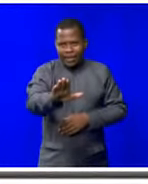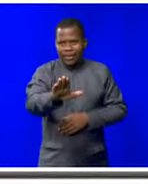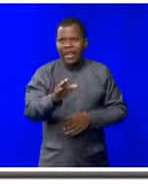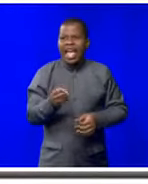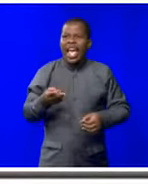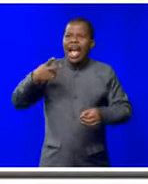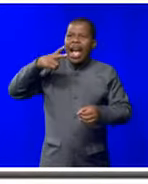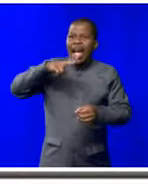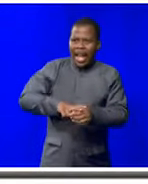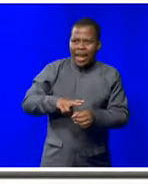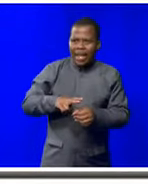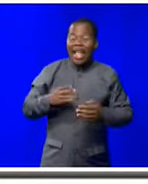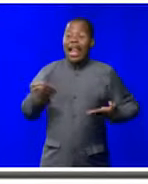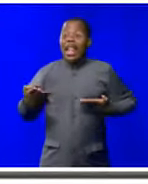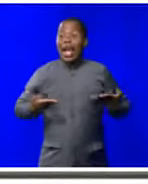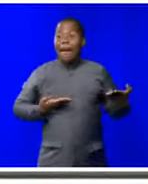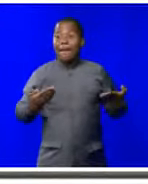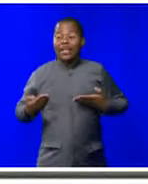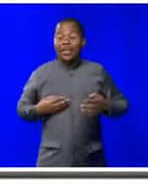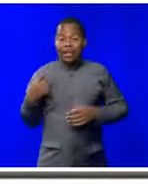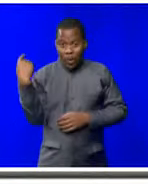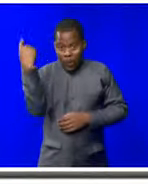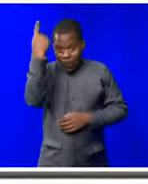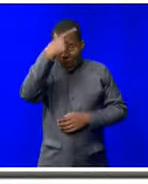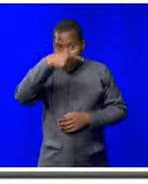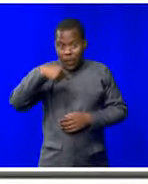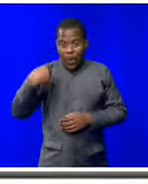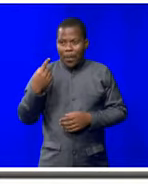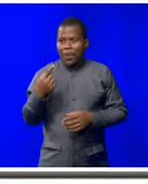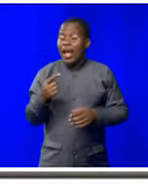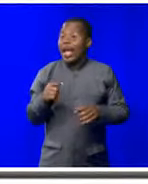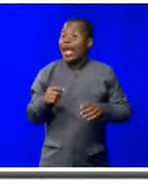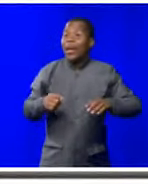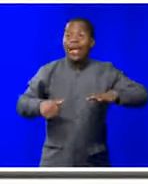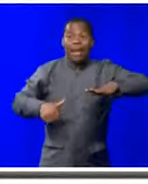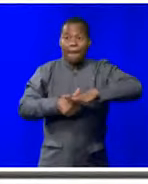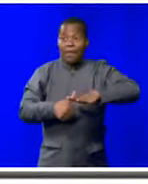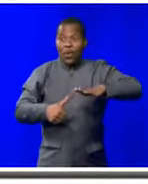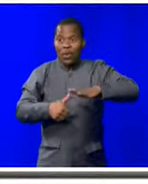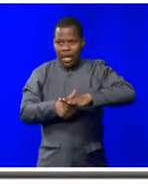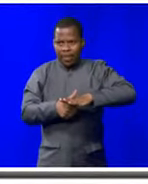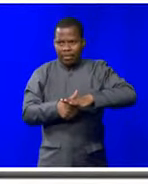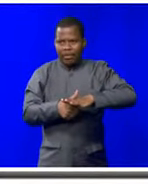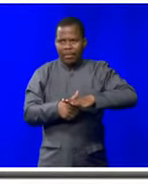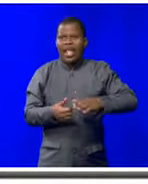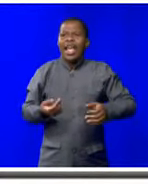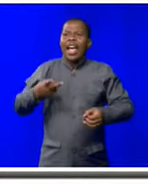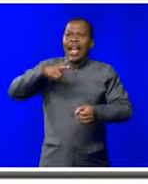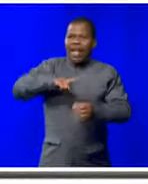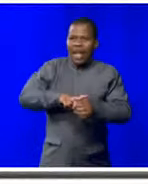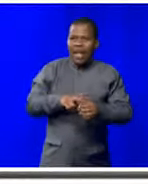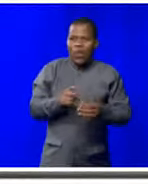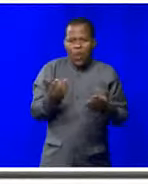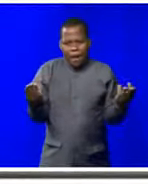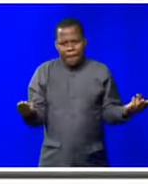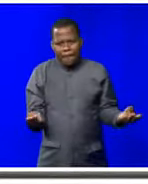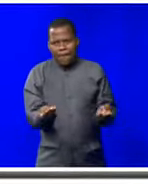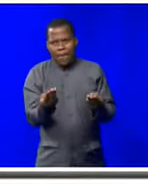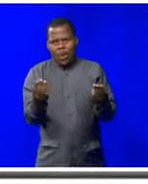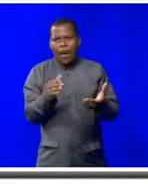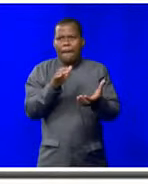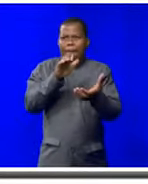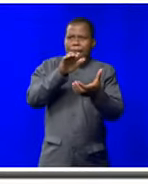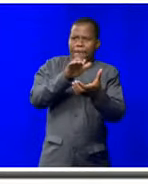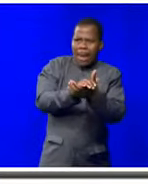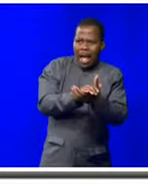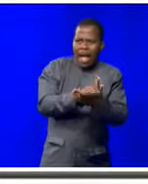Image in Apanda is very important, amongst other things. So we would like to actually partner with people that will also promote